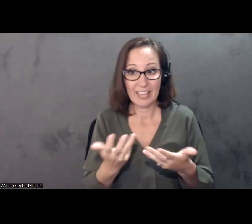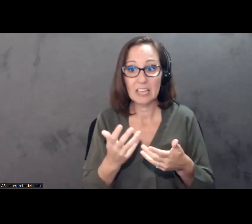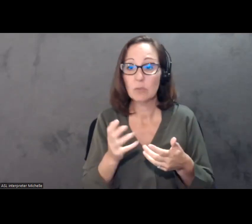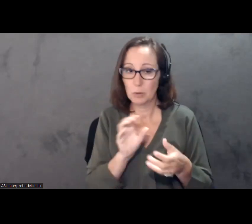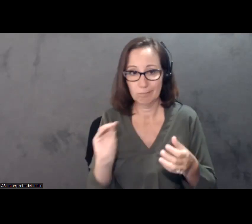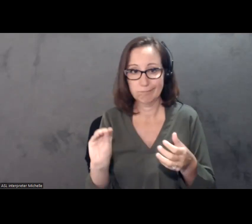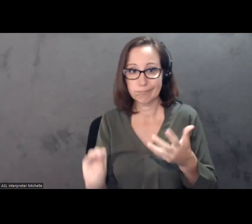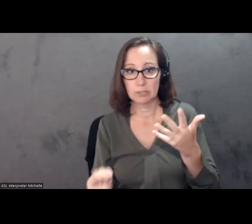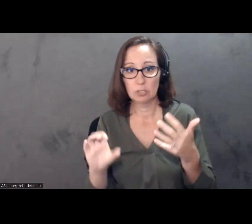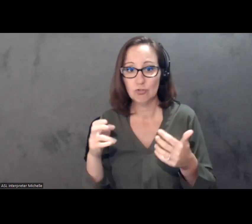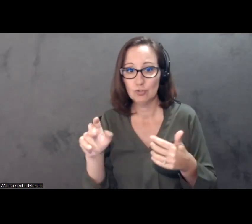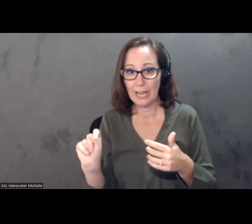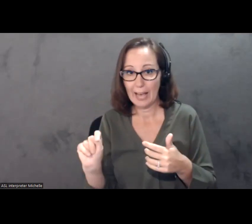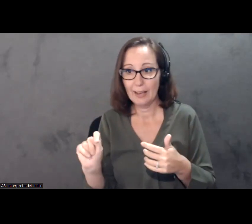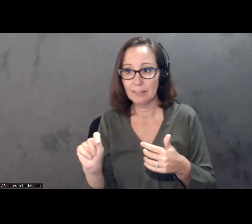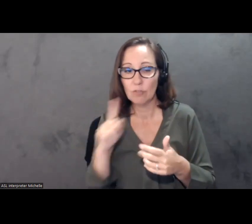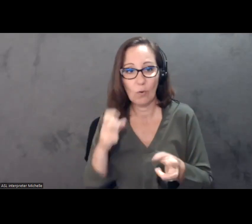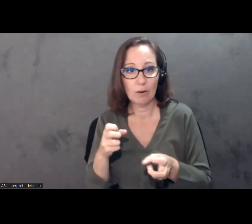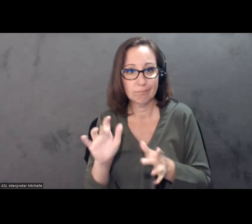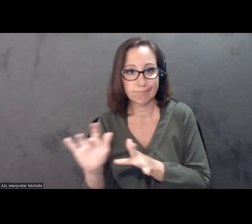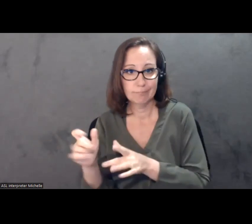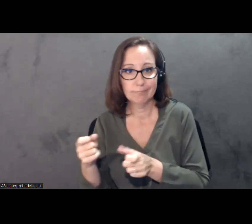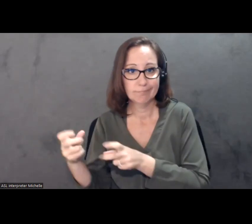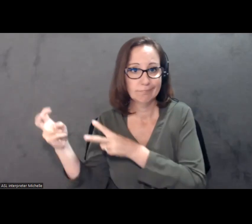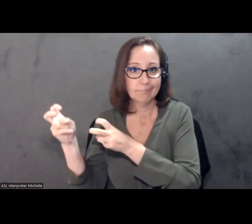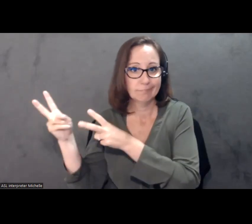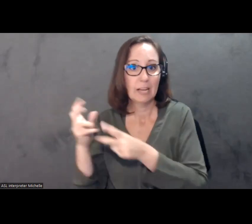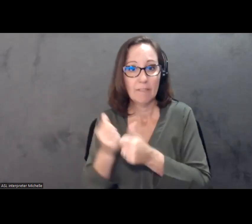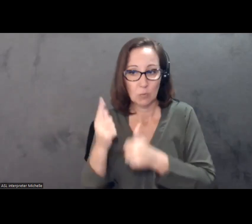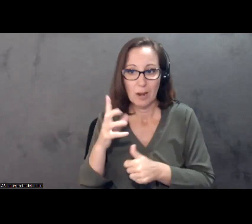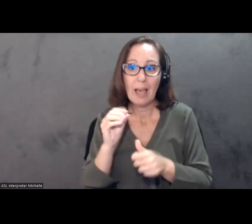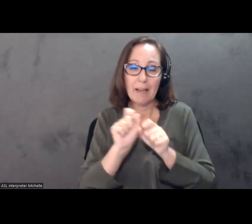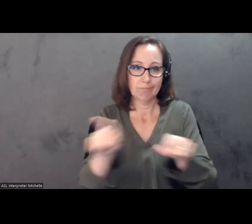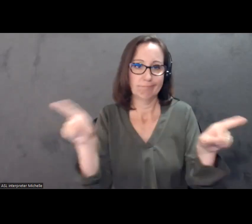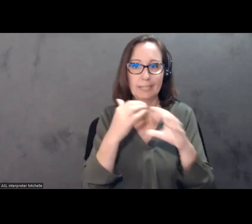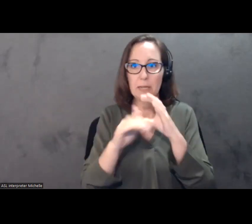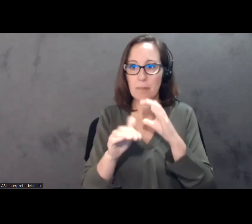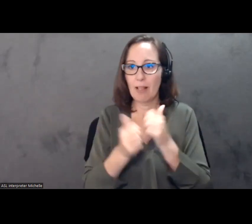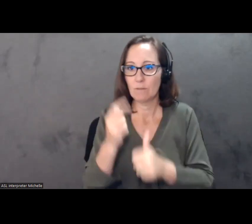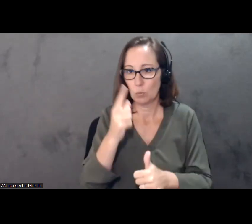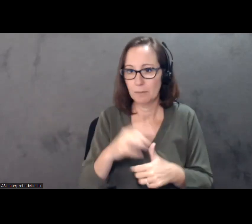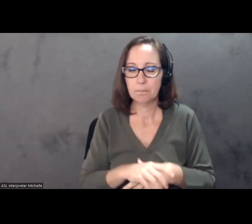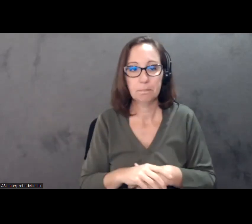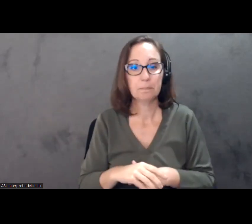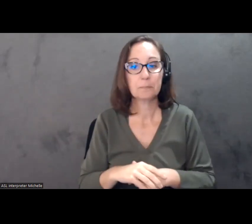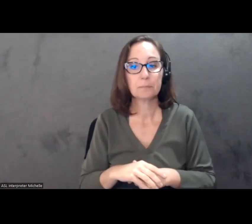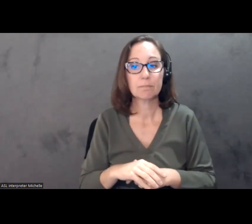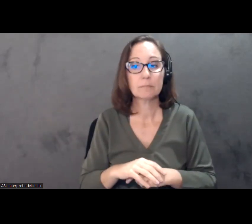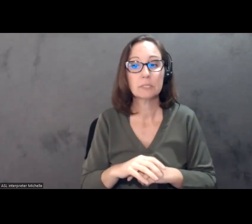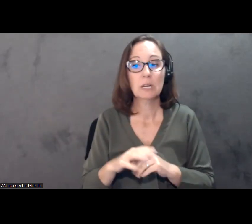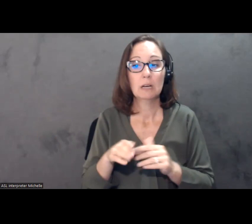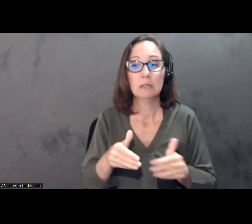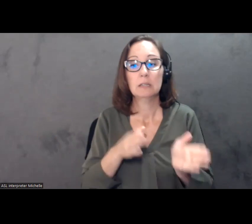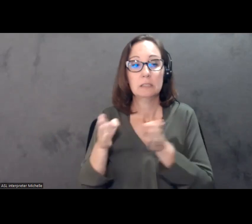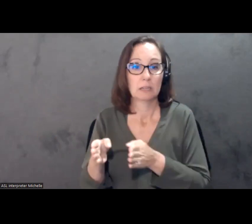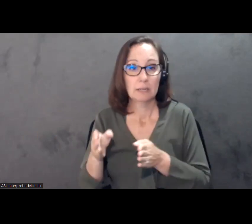chat, or we'll also make sure that it's on the webpage and sent to folks that are participating today. So next we're going to move over to